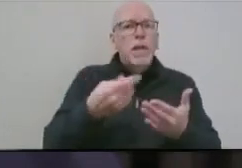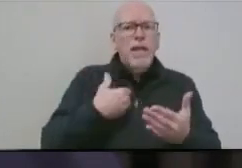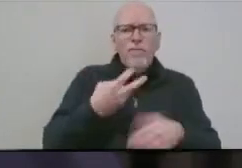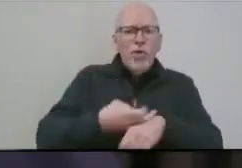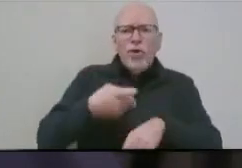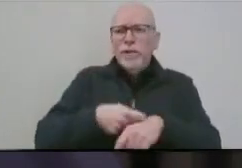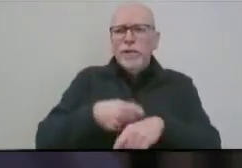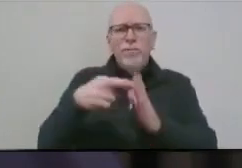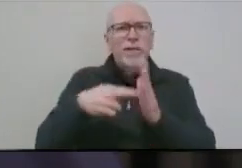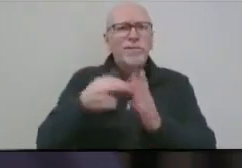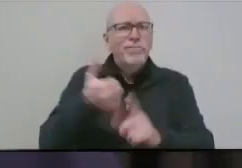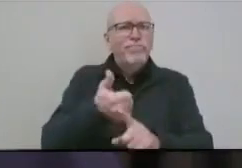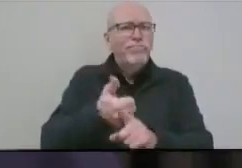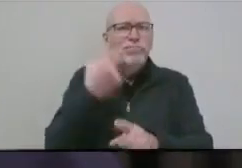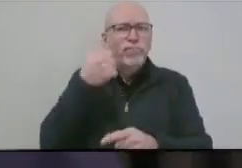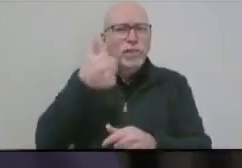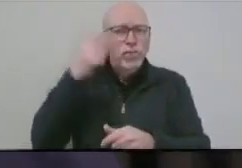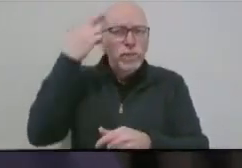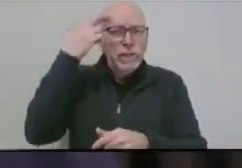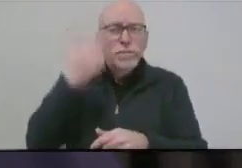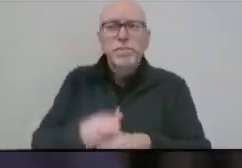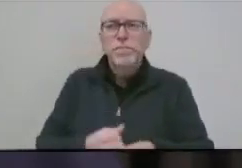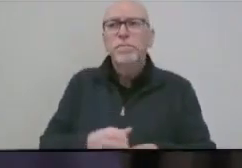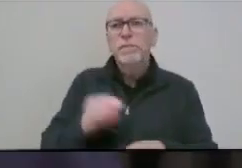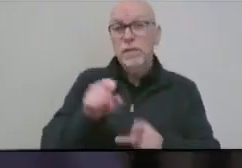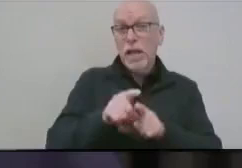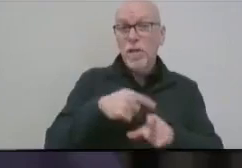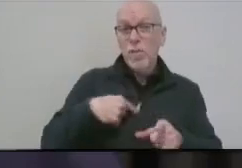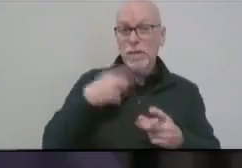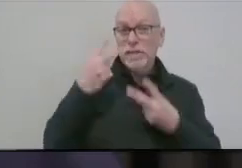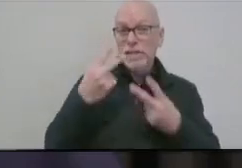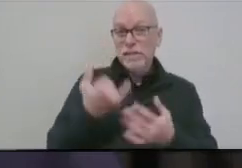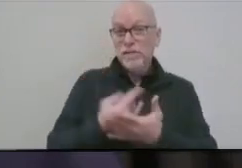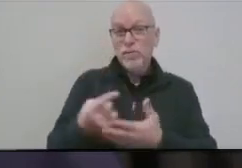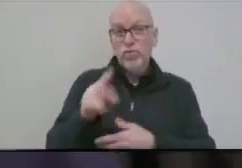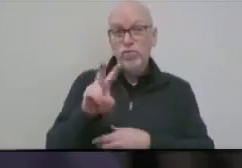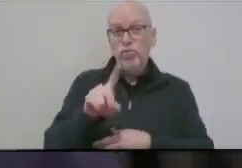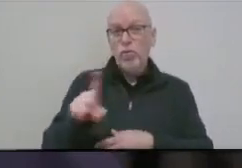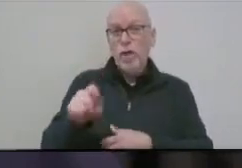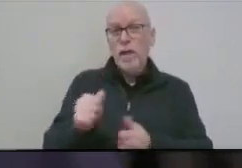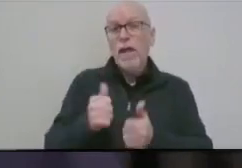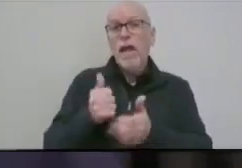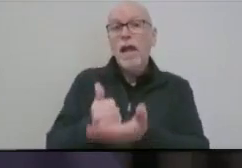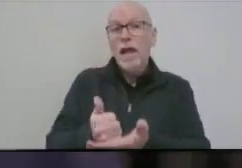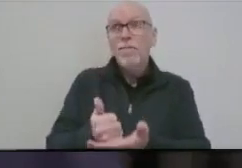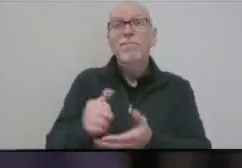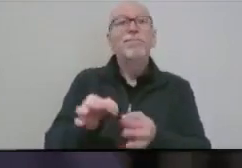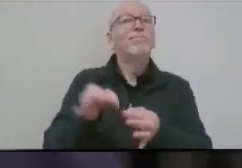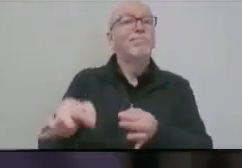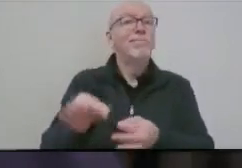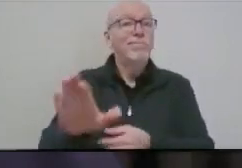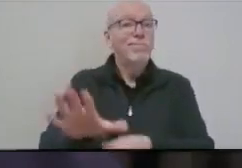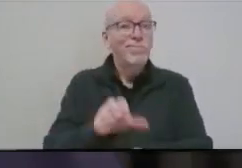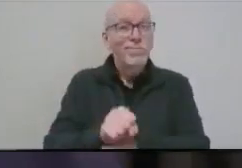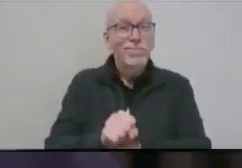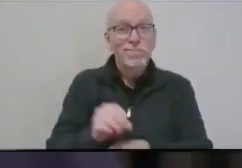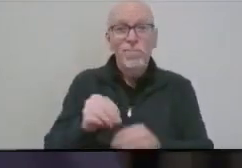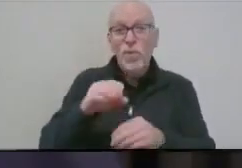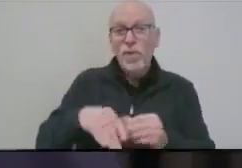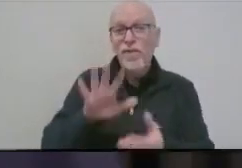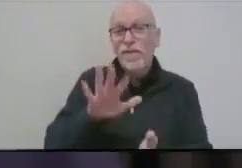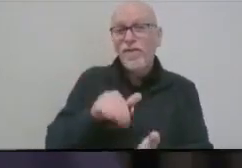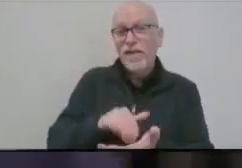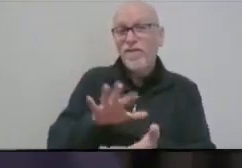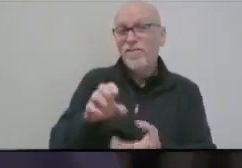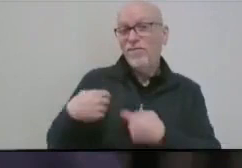registering on their own. And like we are experiencing this week, 211 can help reschedule appointments, over 5,500 so